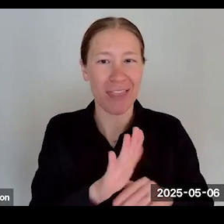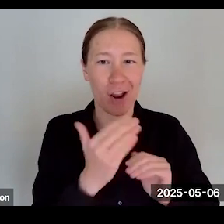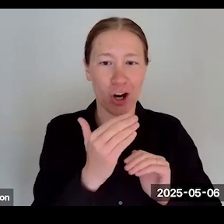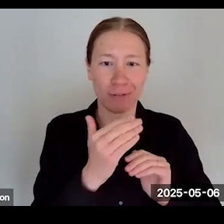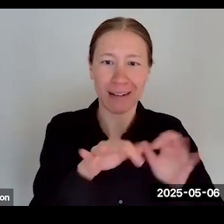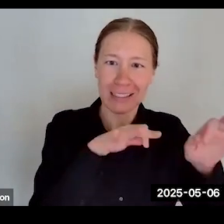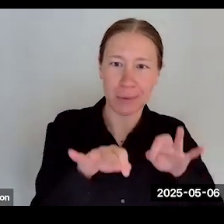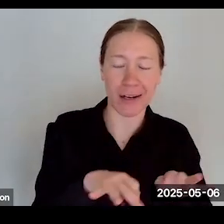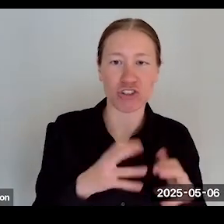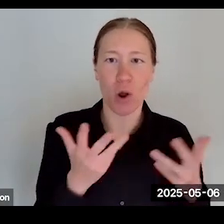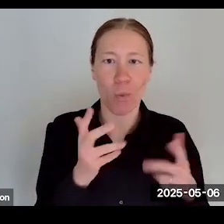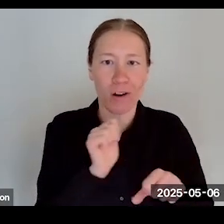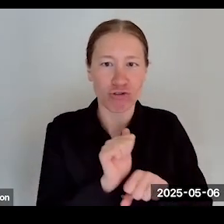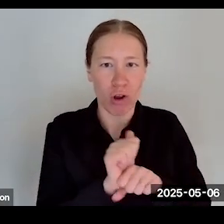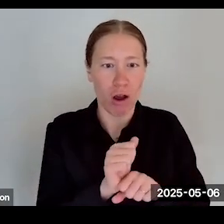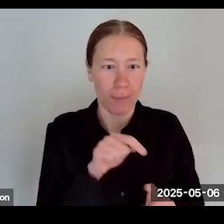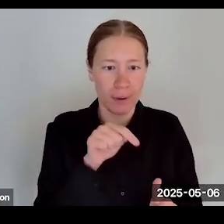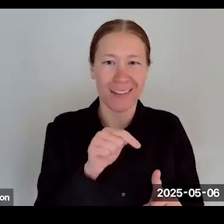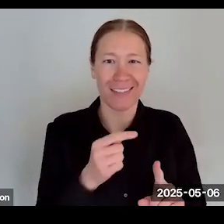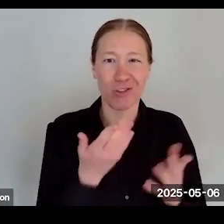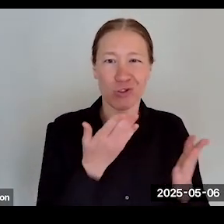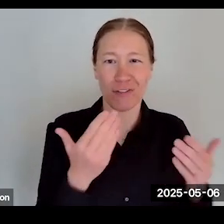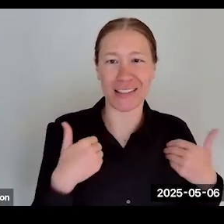the service animal is performing.